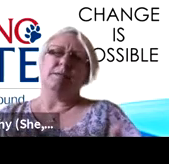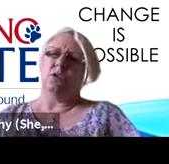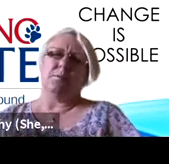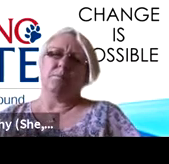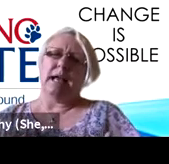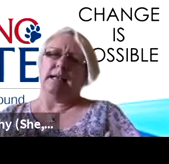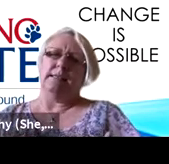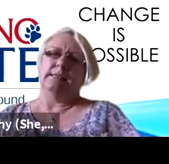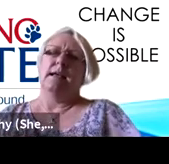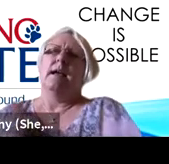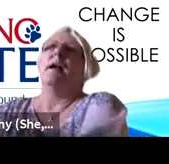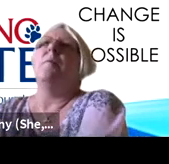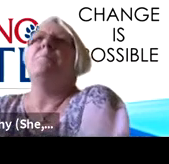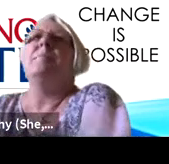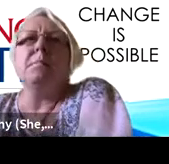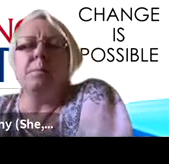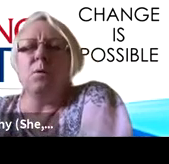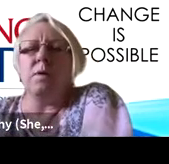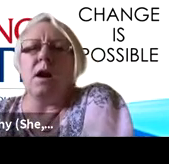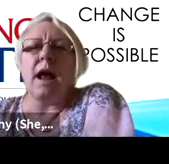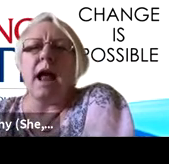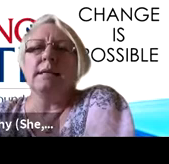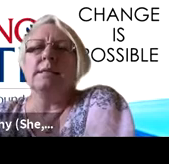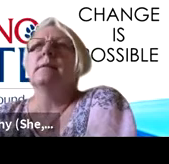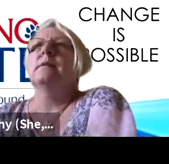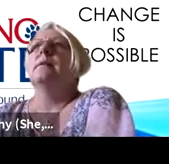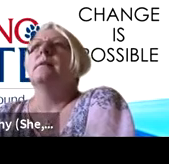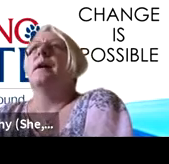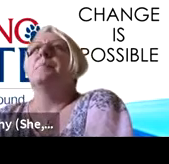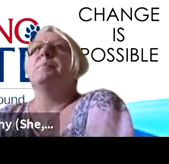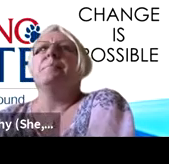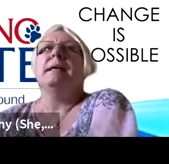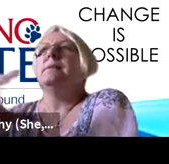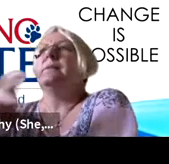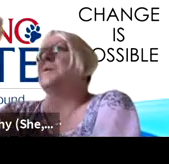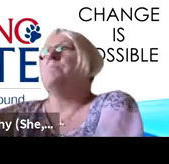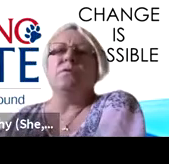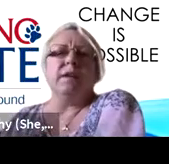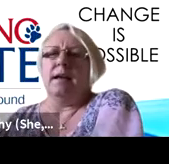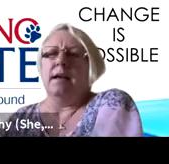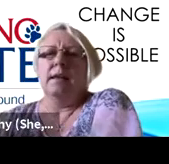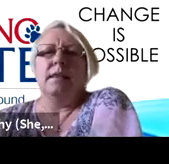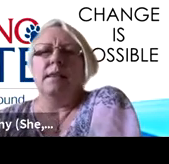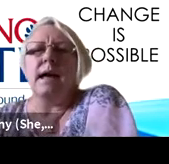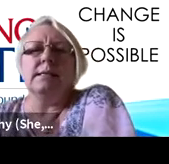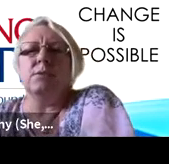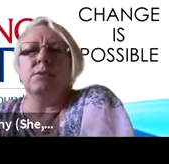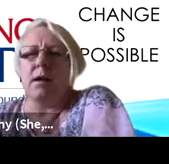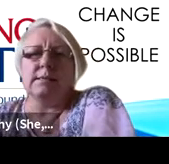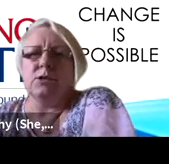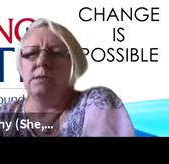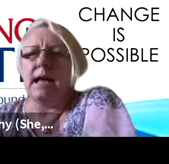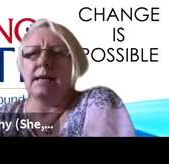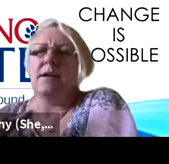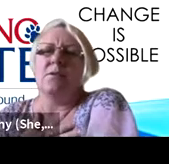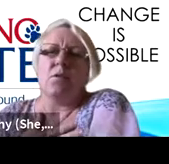in this particular place. Meeting people where they are at means removing that